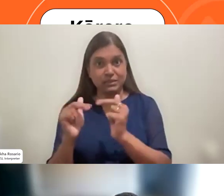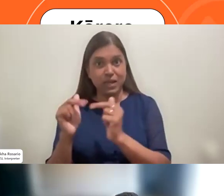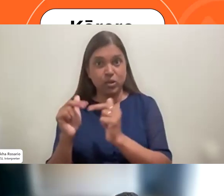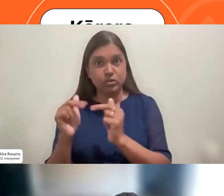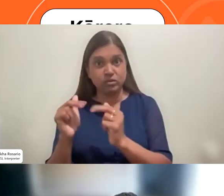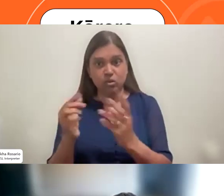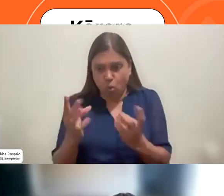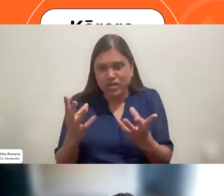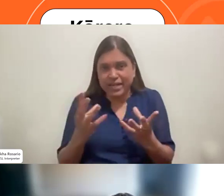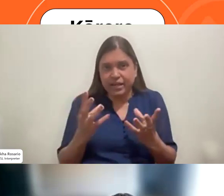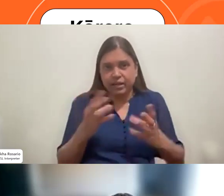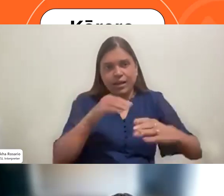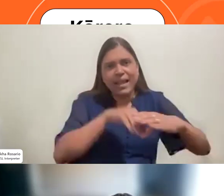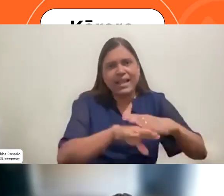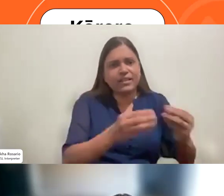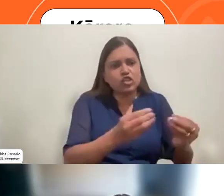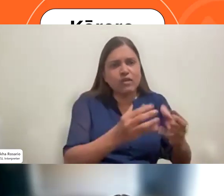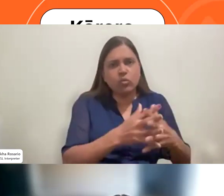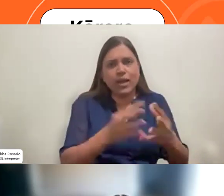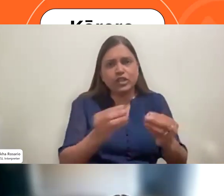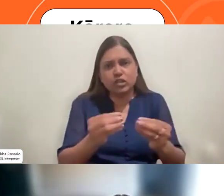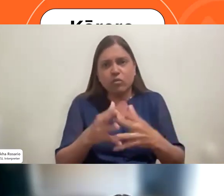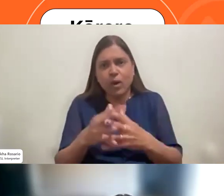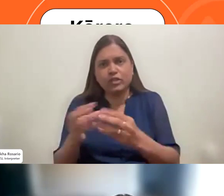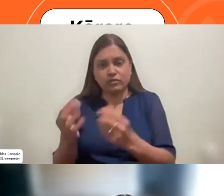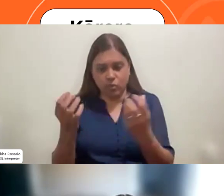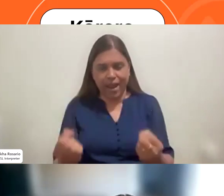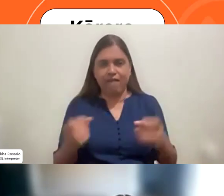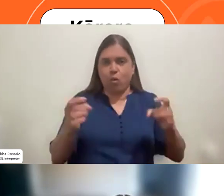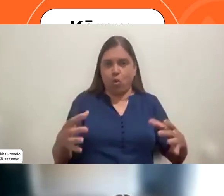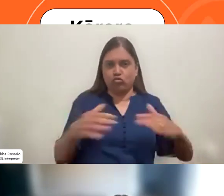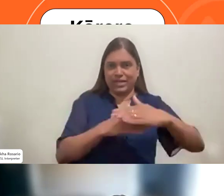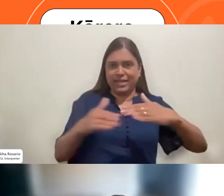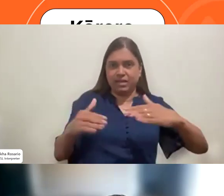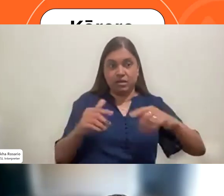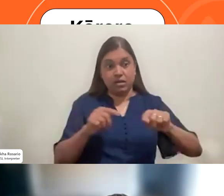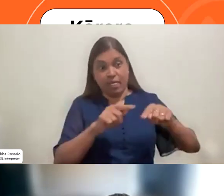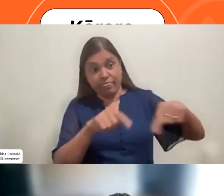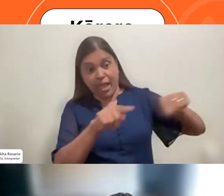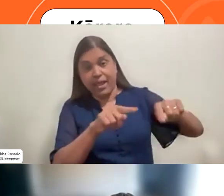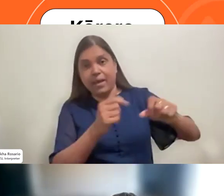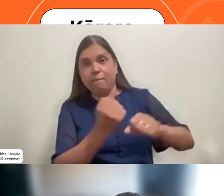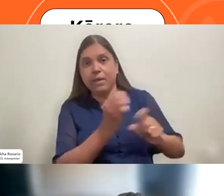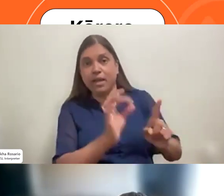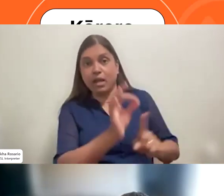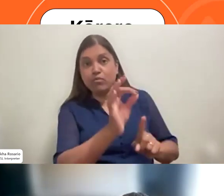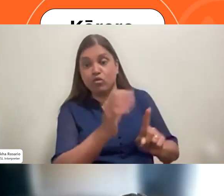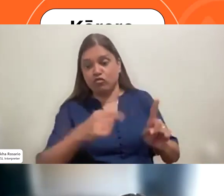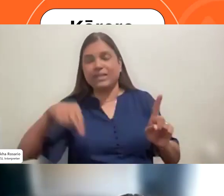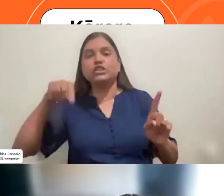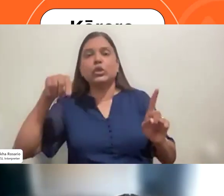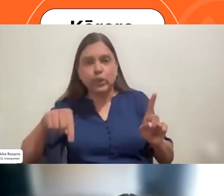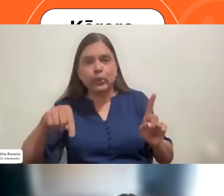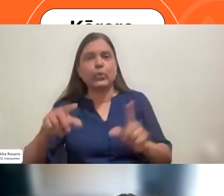software so that when they make improvements, your improvements, you pick up those